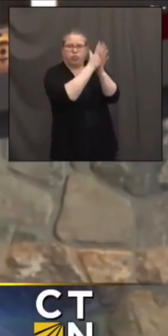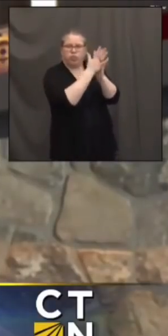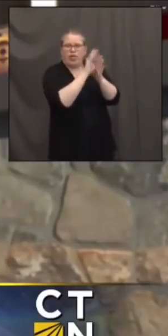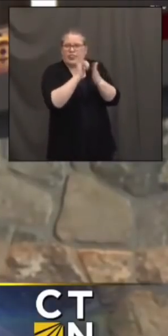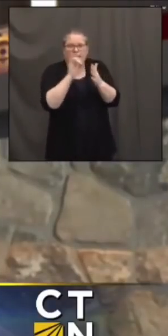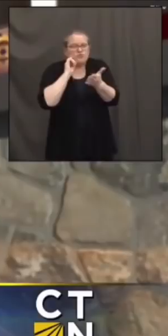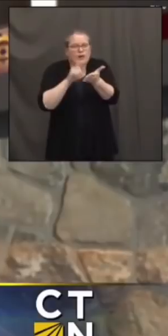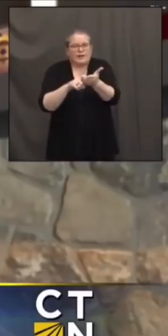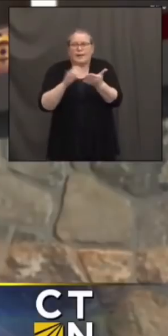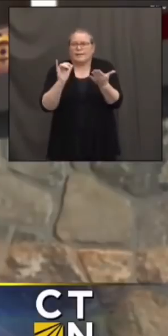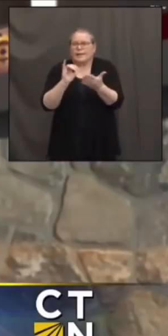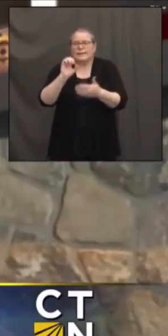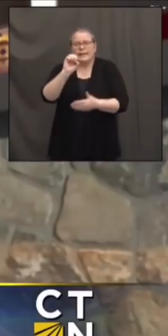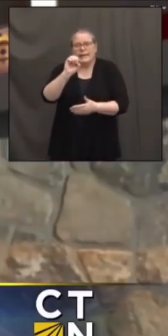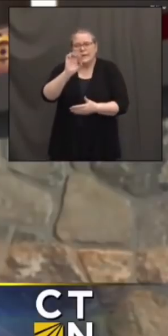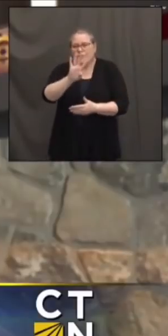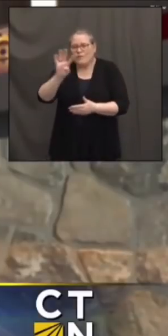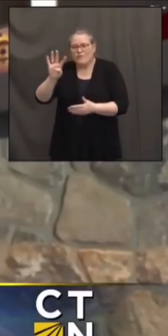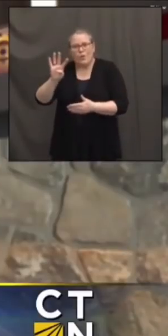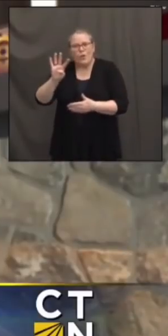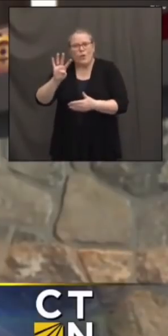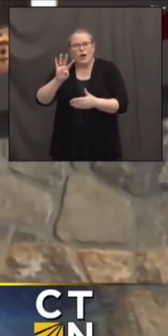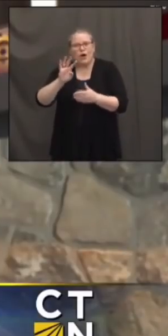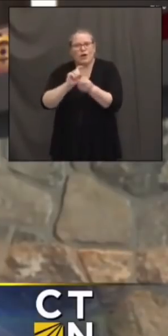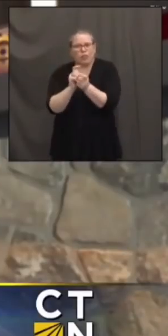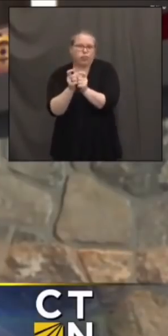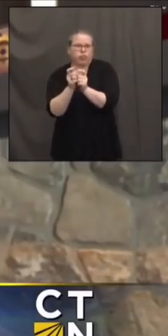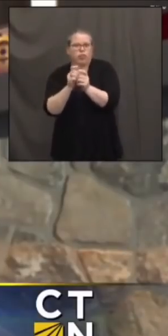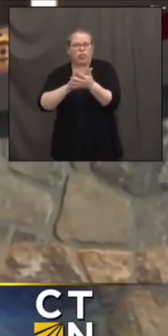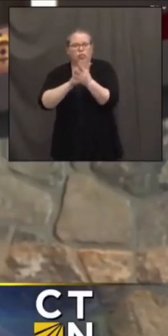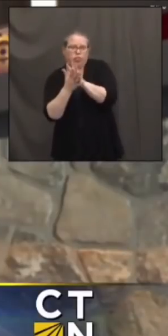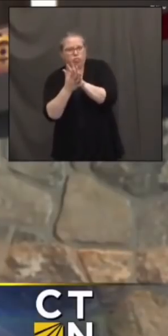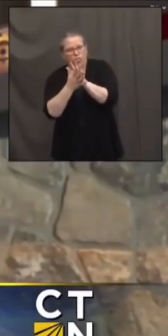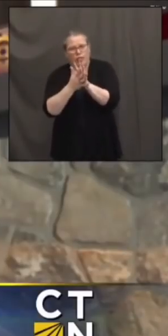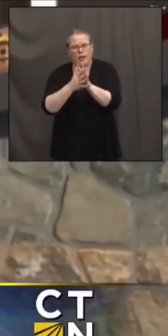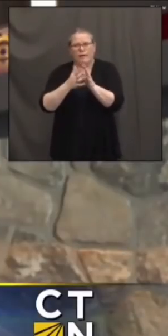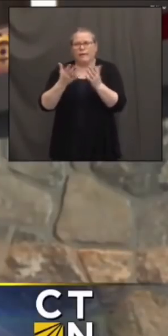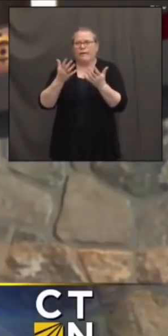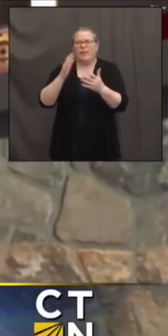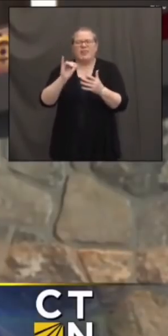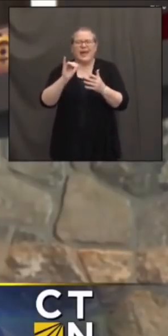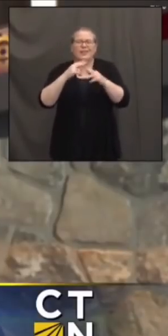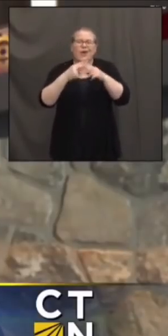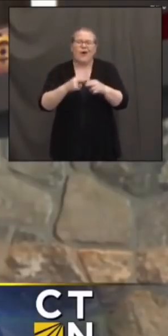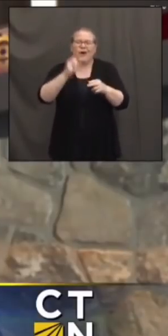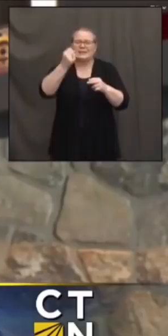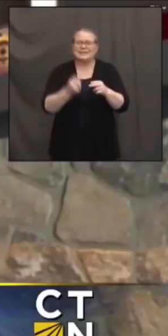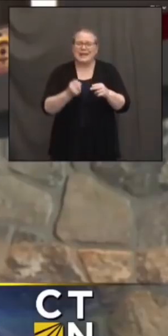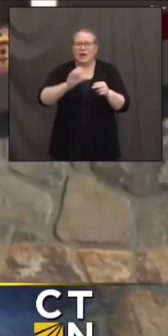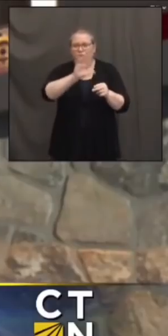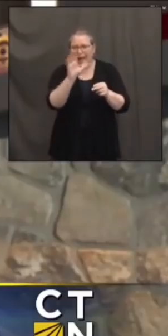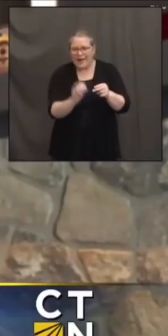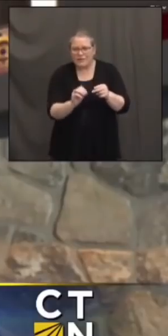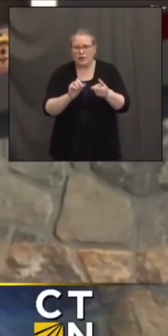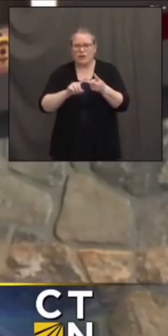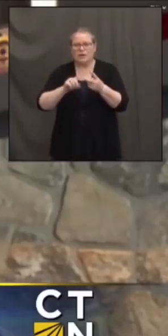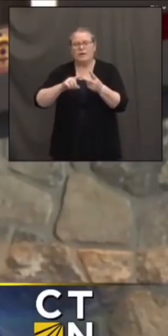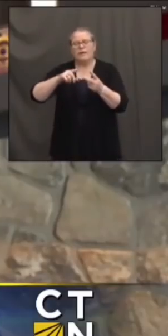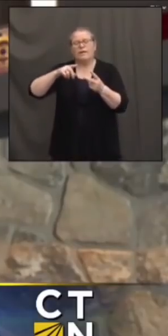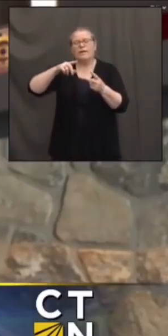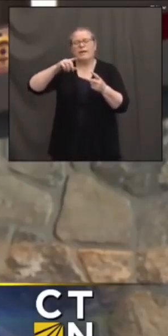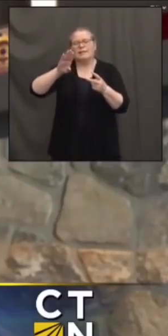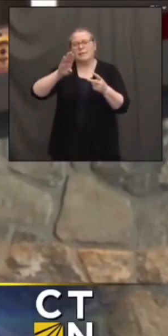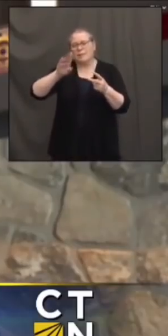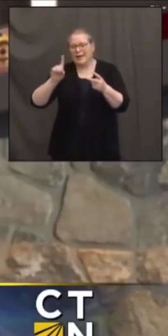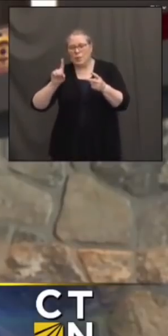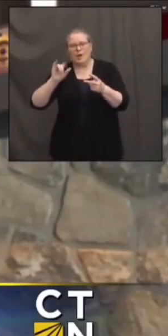like the E4A4K mutation, the one that you see in 1351, the South African variant, and that you see also in P1, the